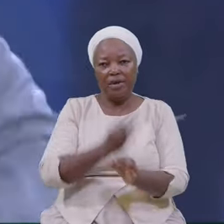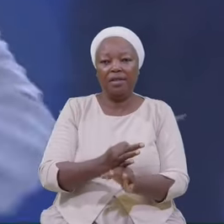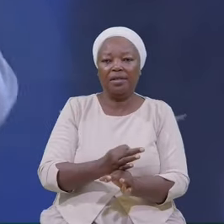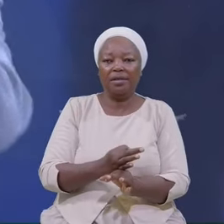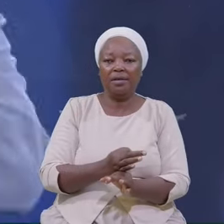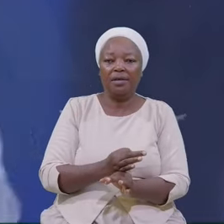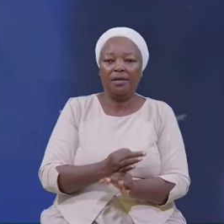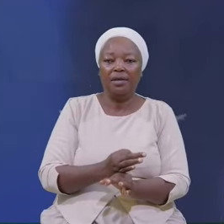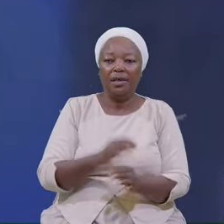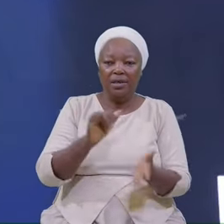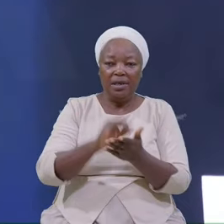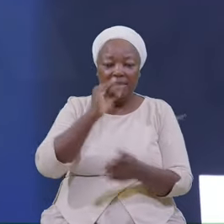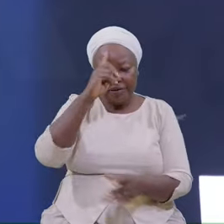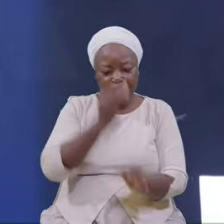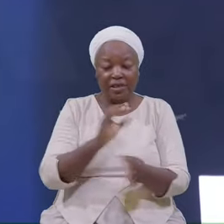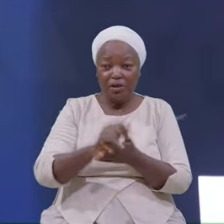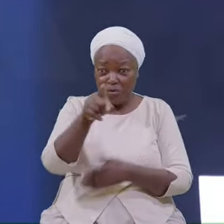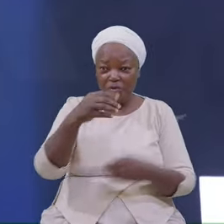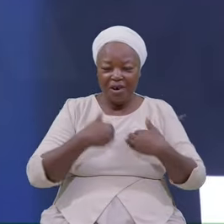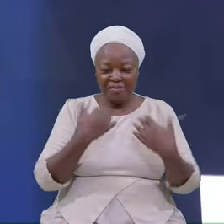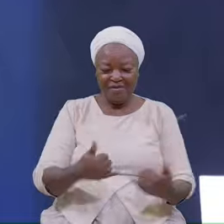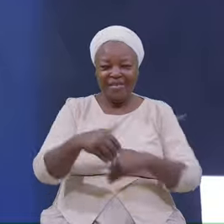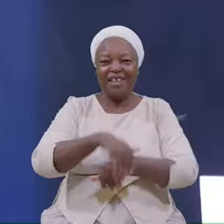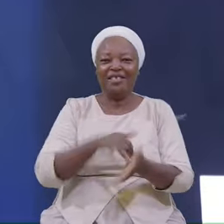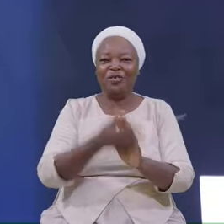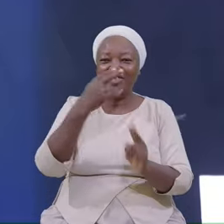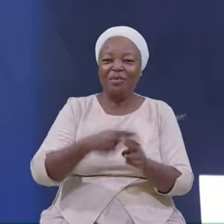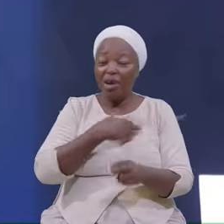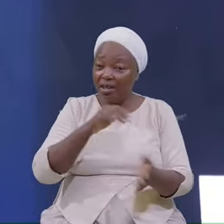guérissante, c'est la foi que vous avez ce soir.